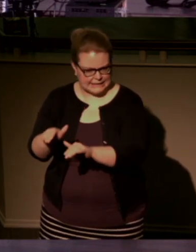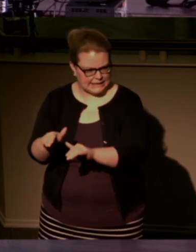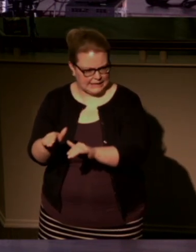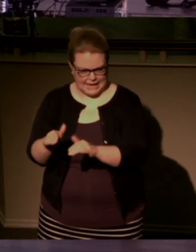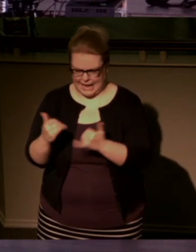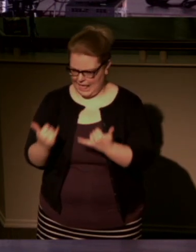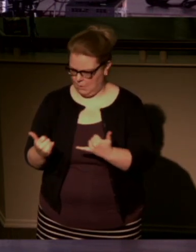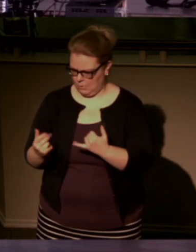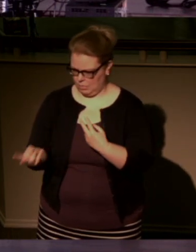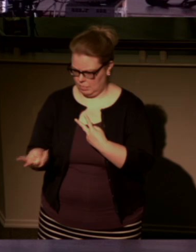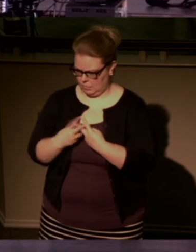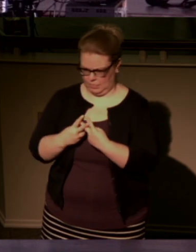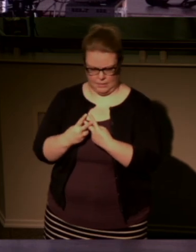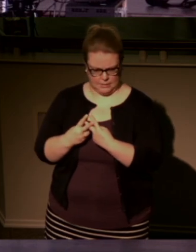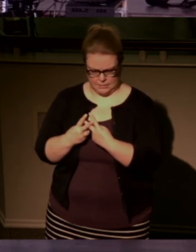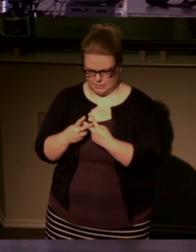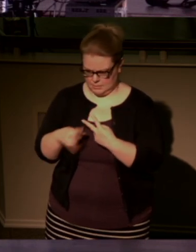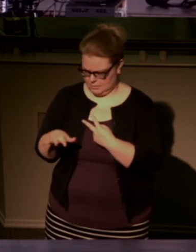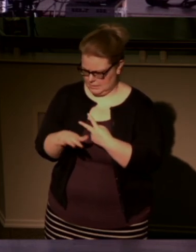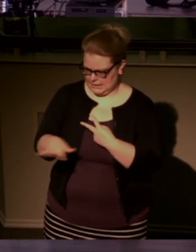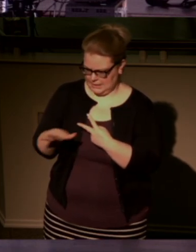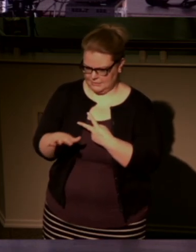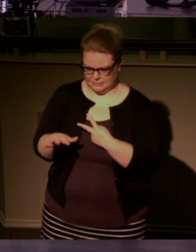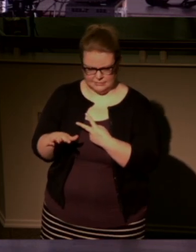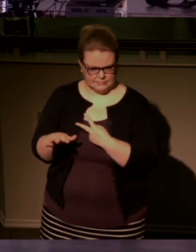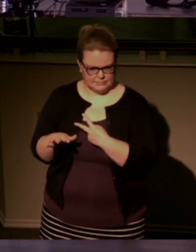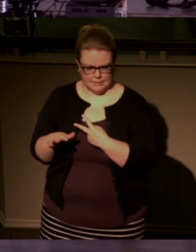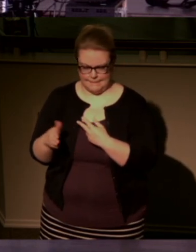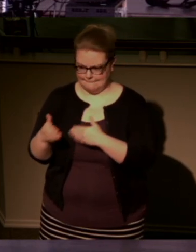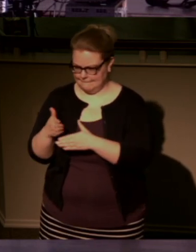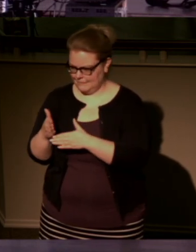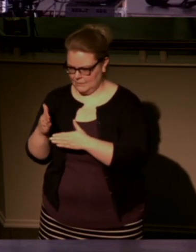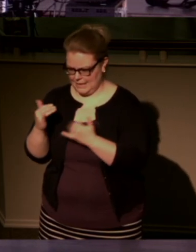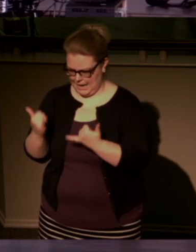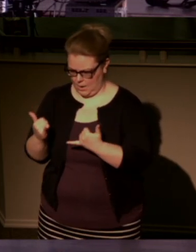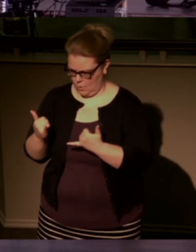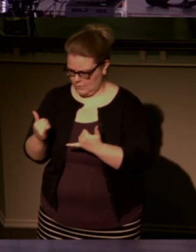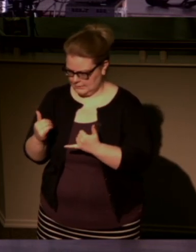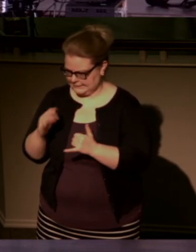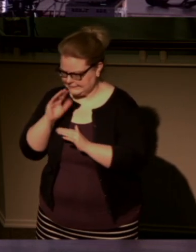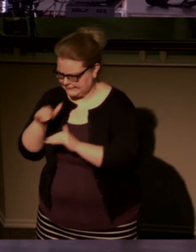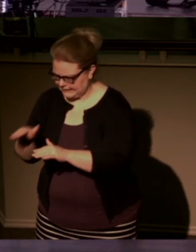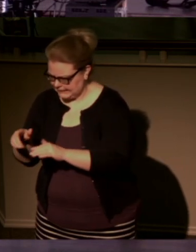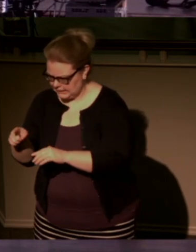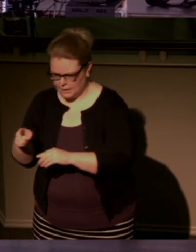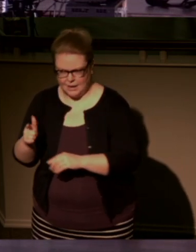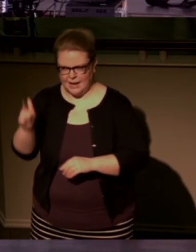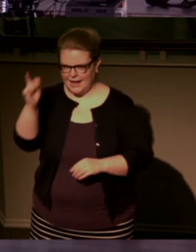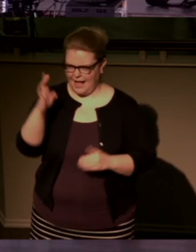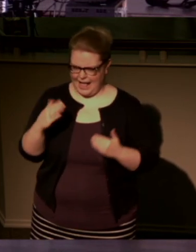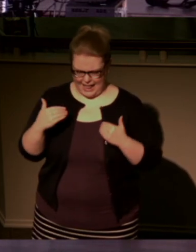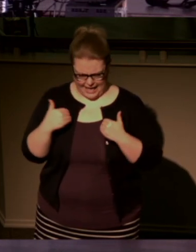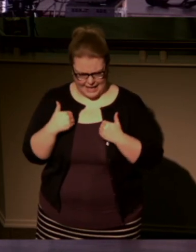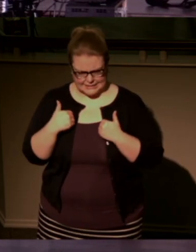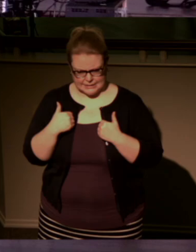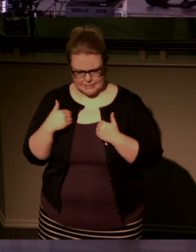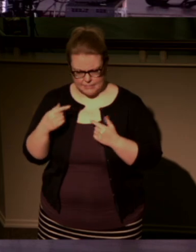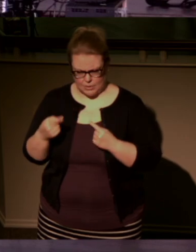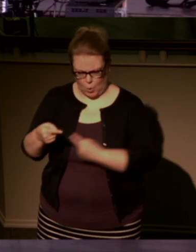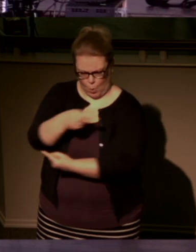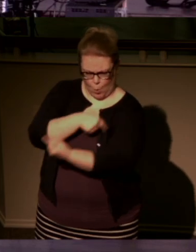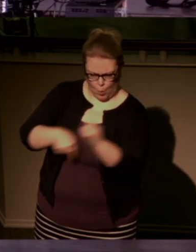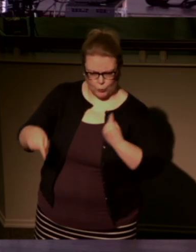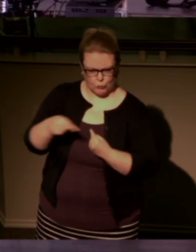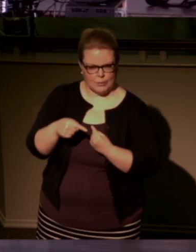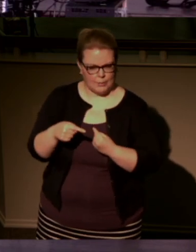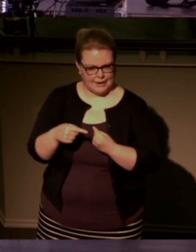little inlet, and so they're trapped between the sea, and then God actually has them turn